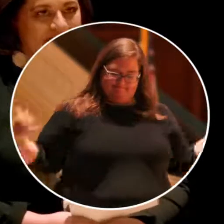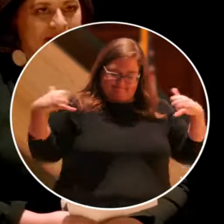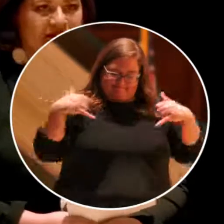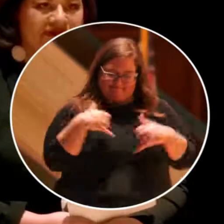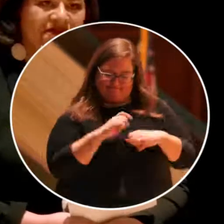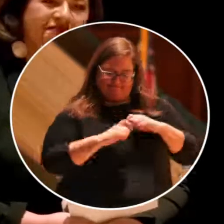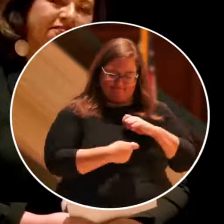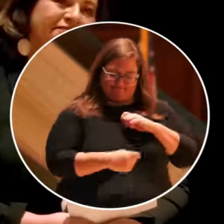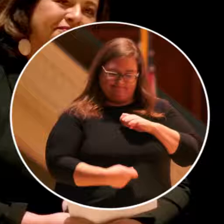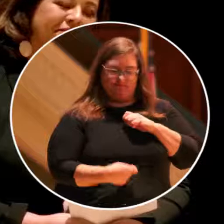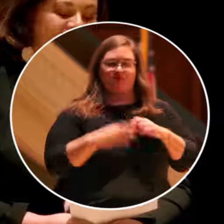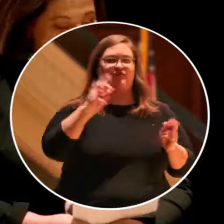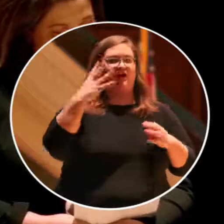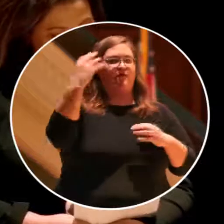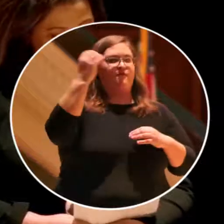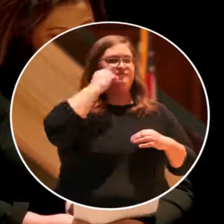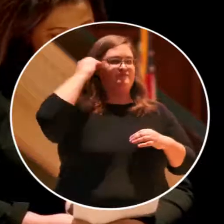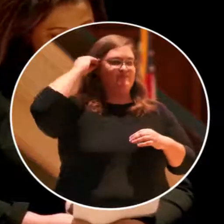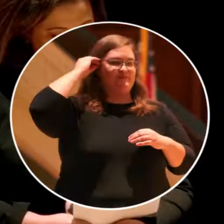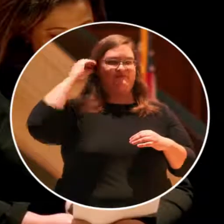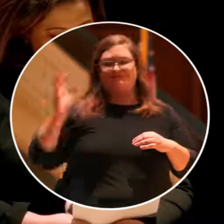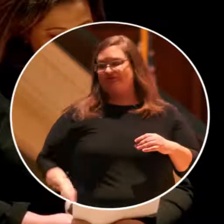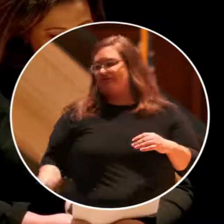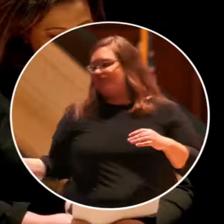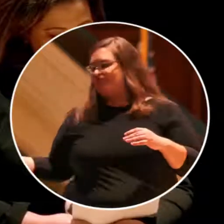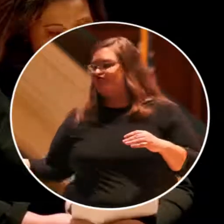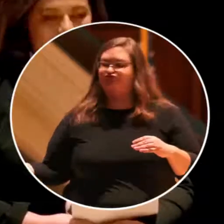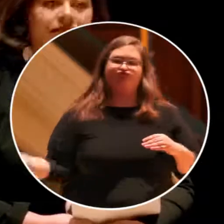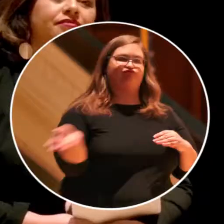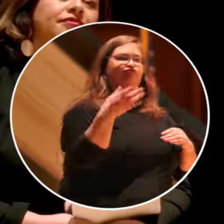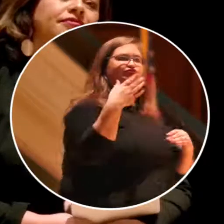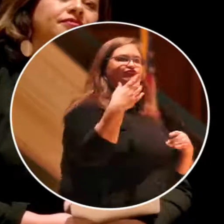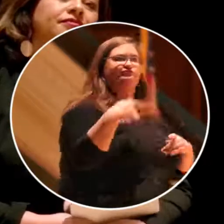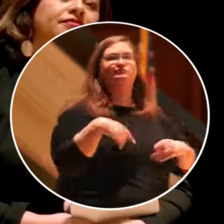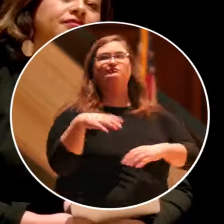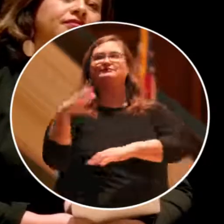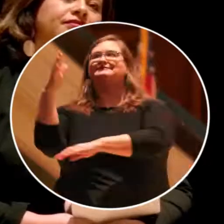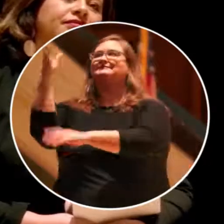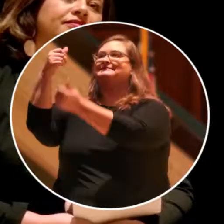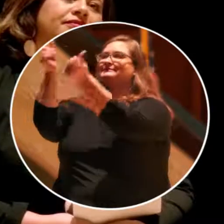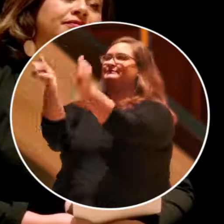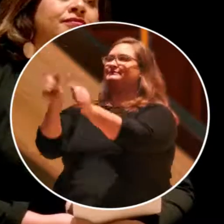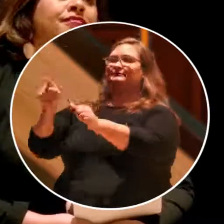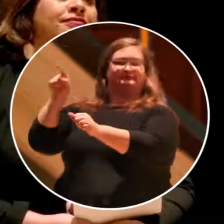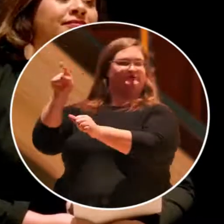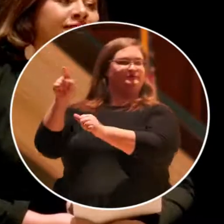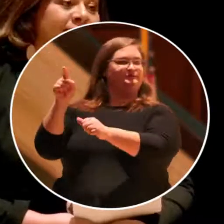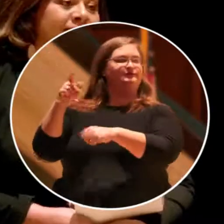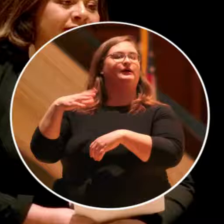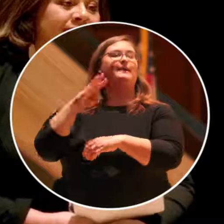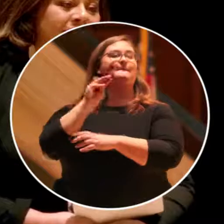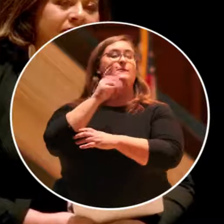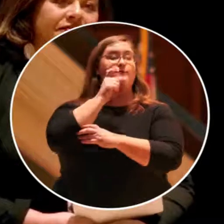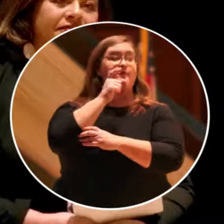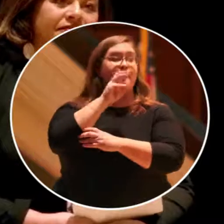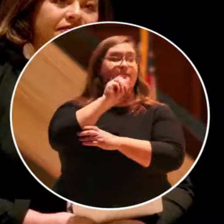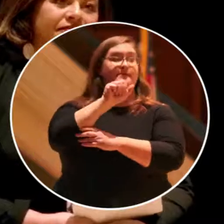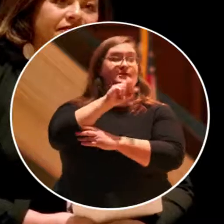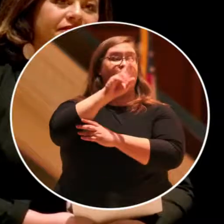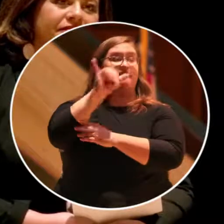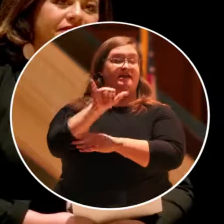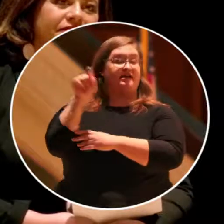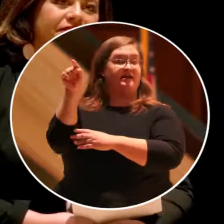swung the coat's arm around and knocked a statue of a veiled Mary, the Blessed Virgin, onto